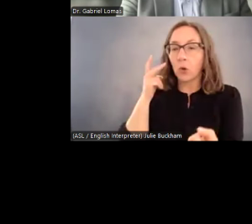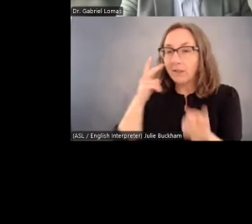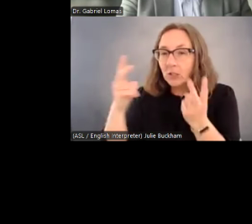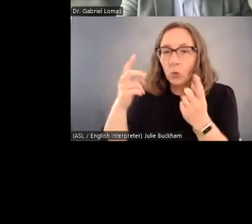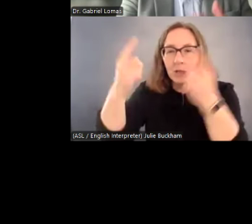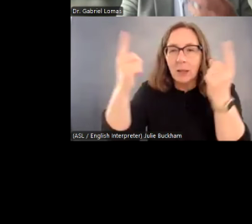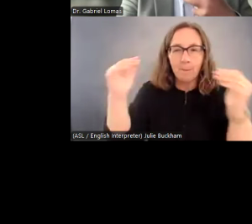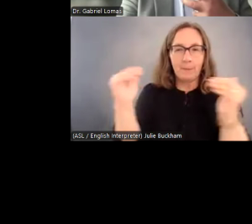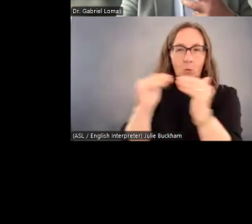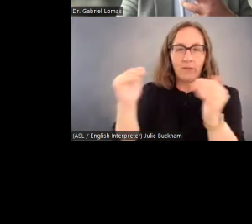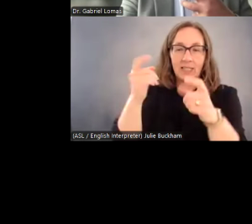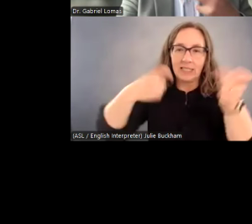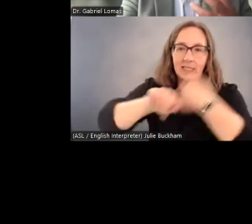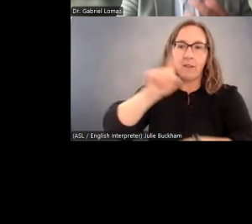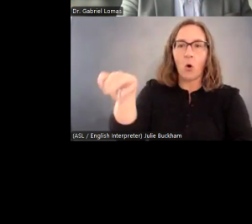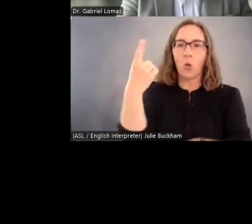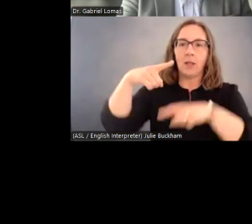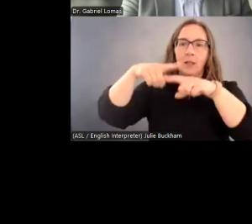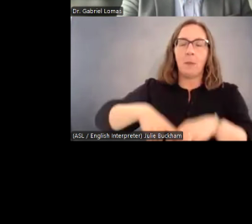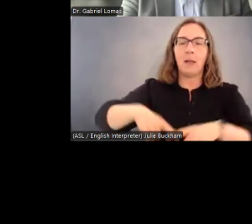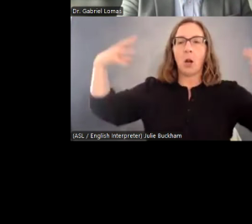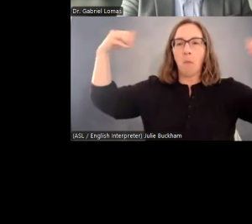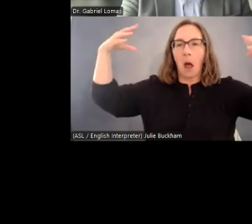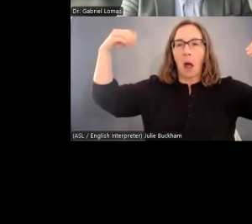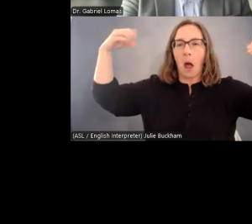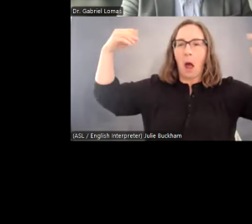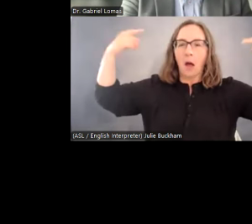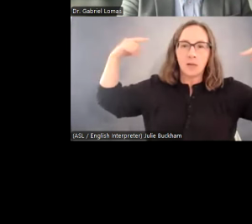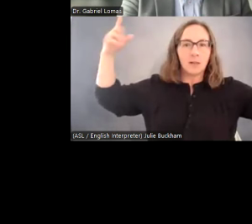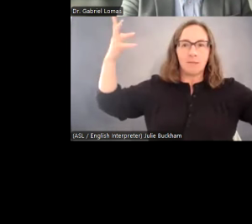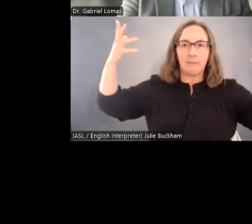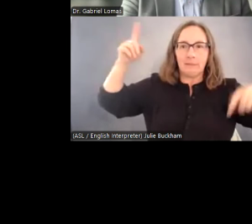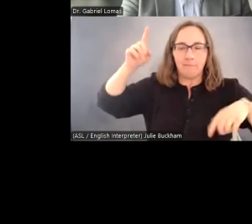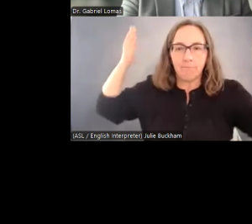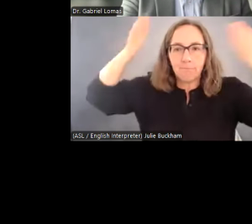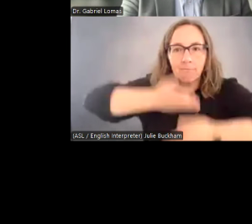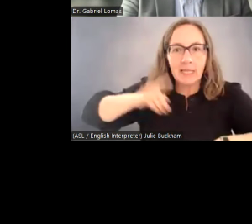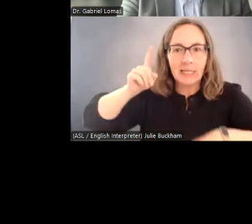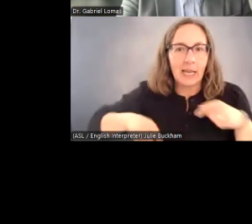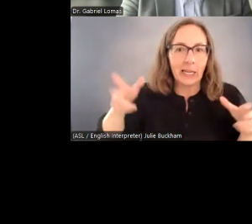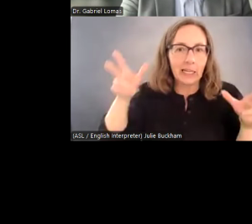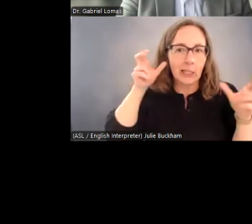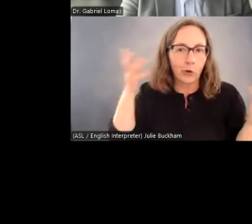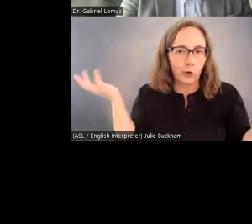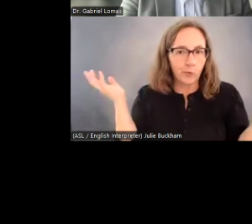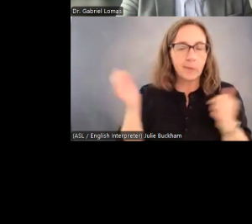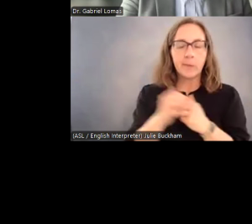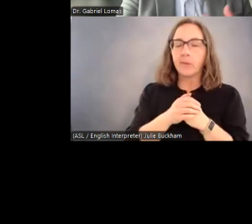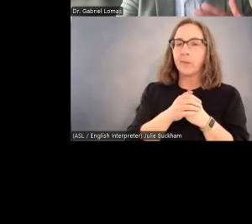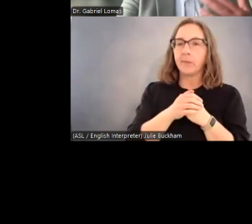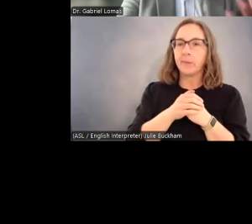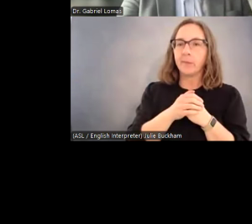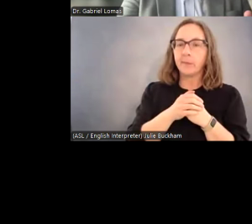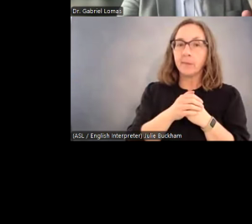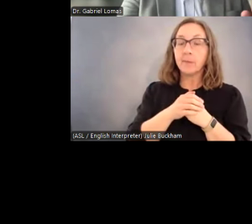sort versus having audio announcements where they miss out on what's going on around them. Now,